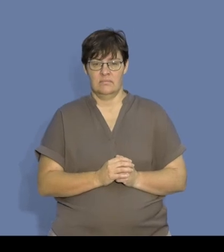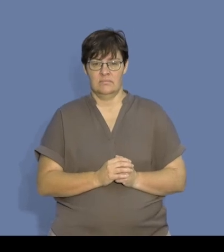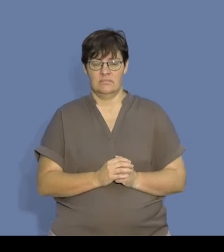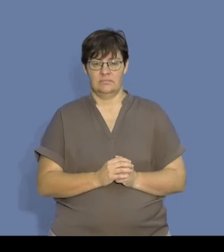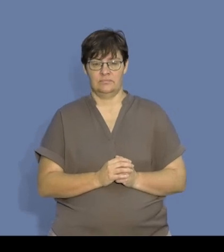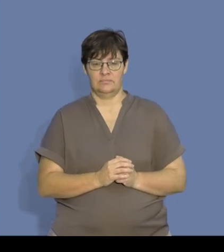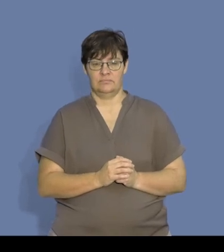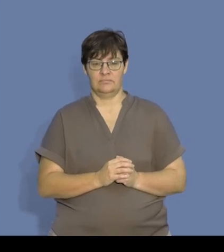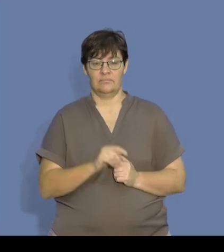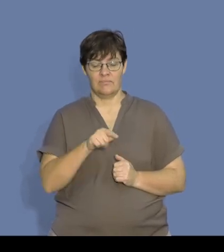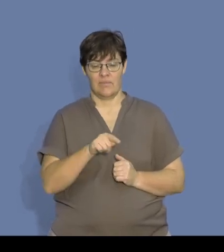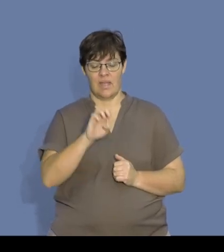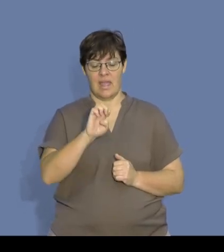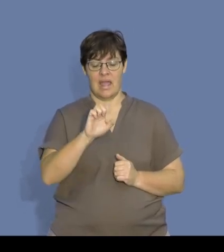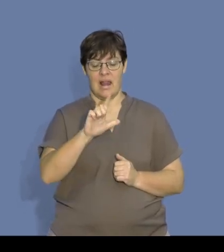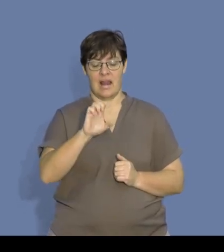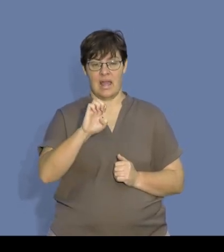the electrons